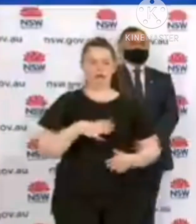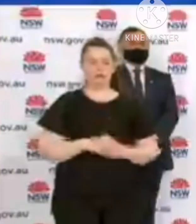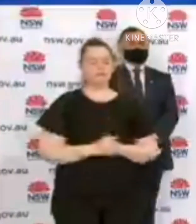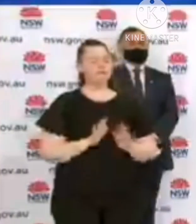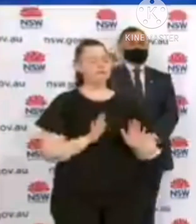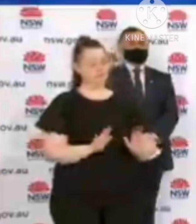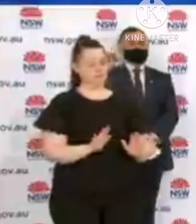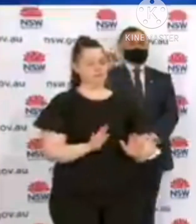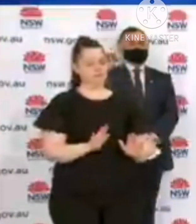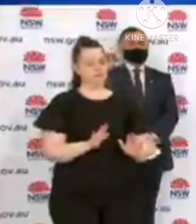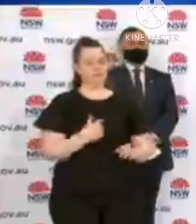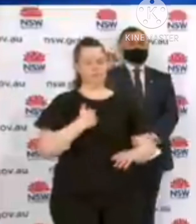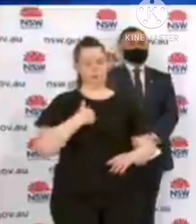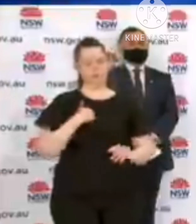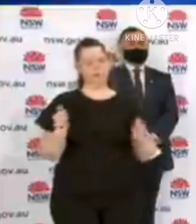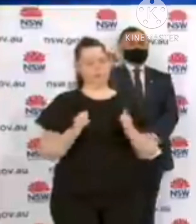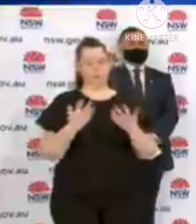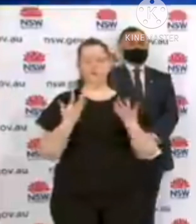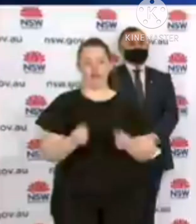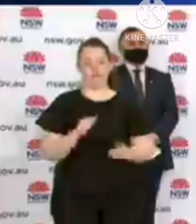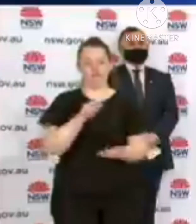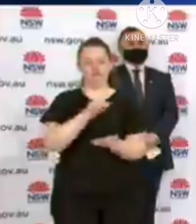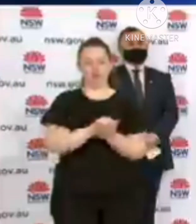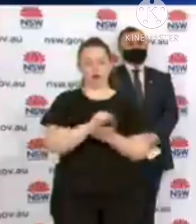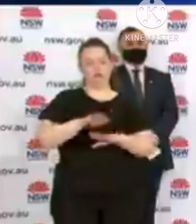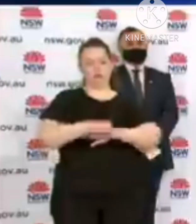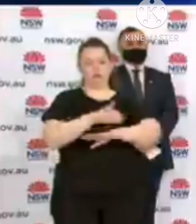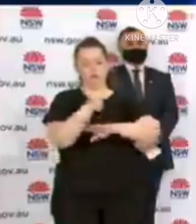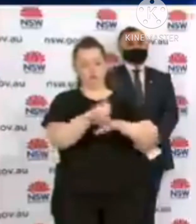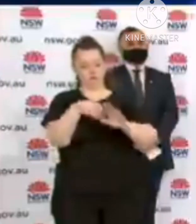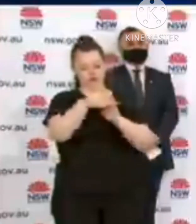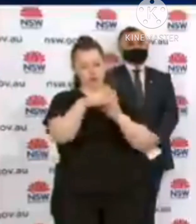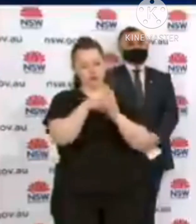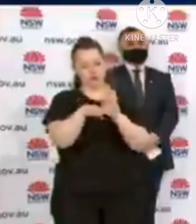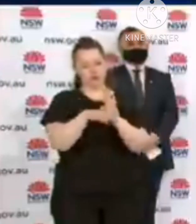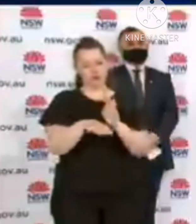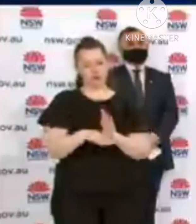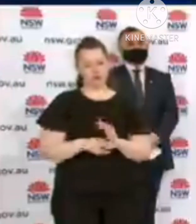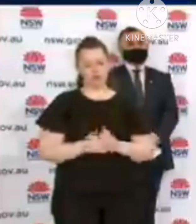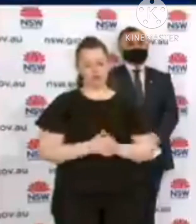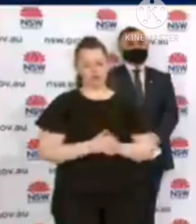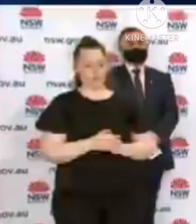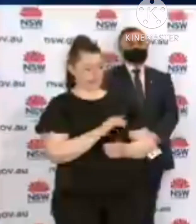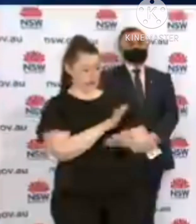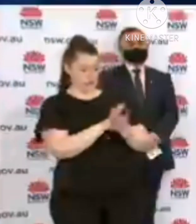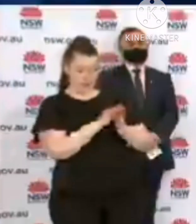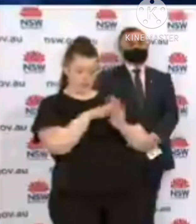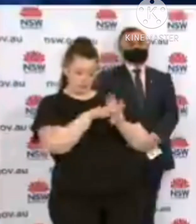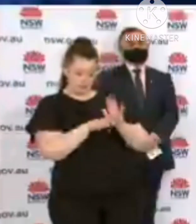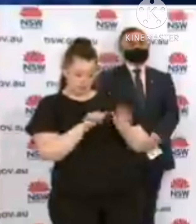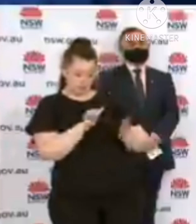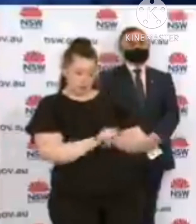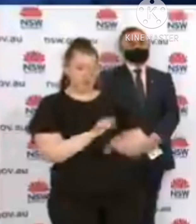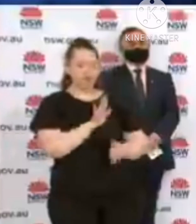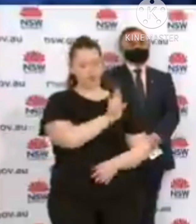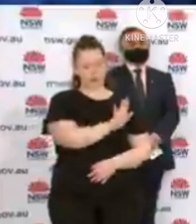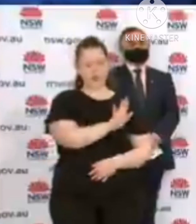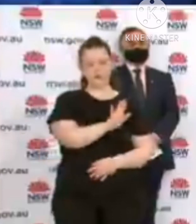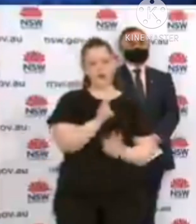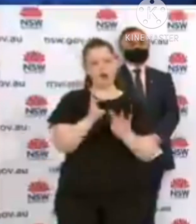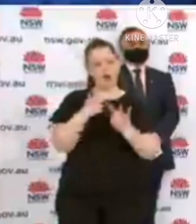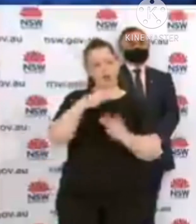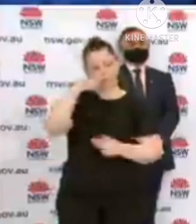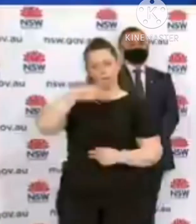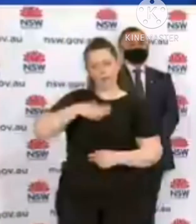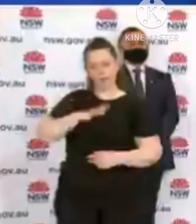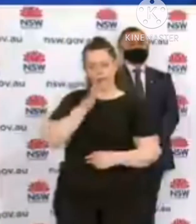settings in place, but unfortunately too many people continue to do the wrong thing. So the settings are right, aren't they? Excuse me, it's not your press conference. There's a lot of other